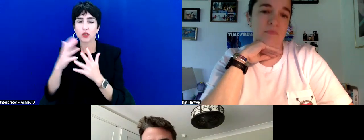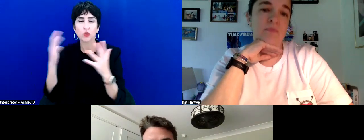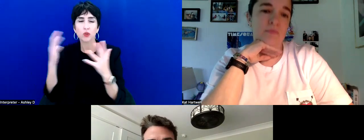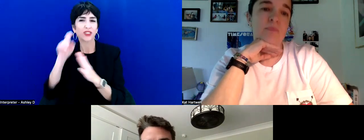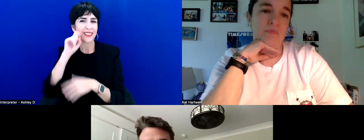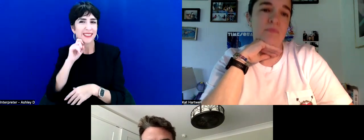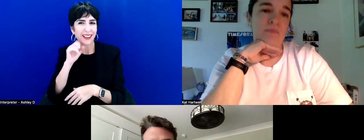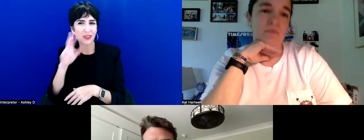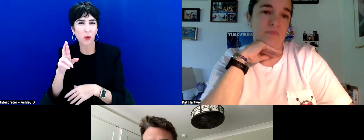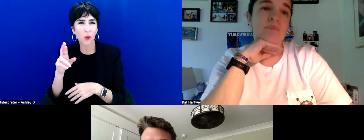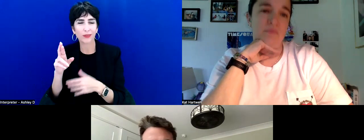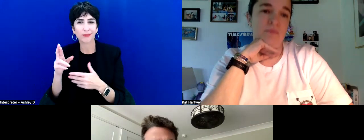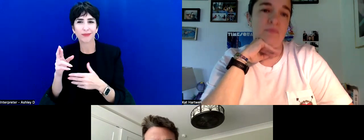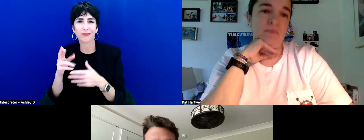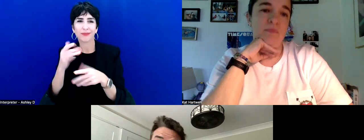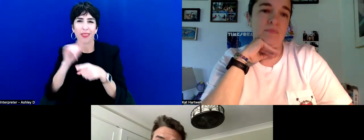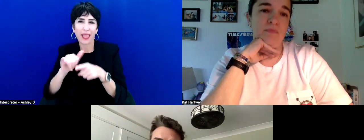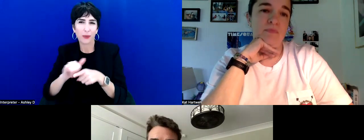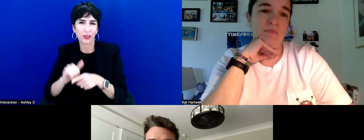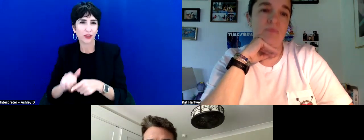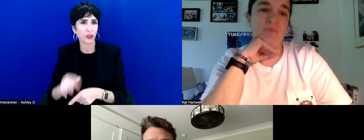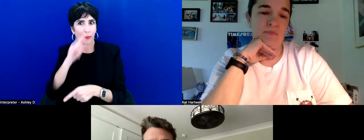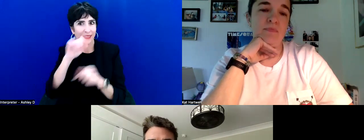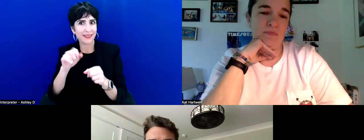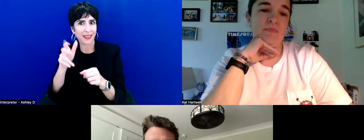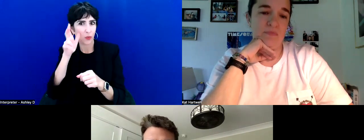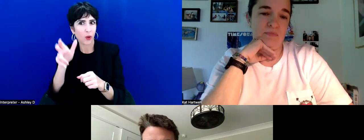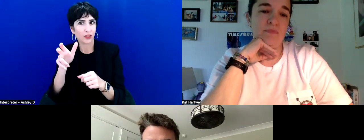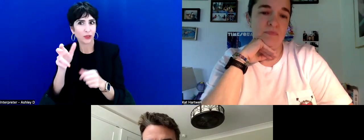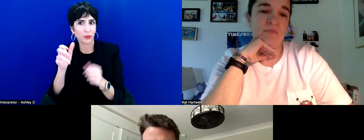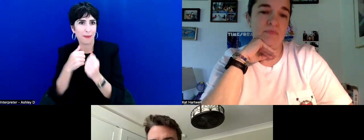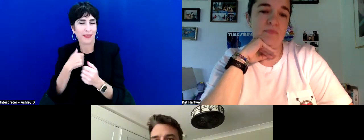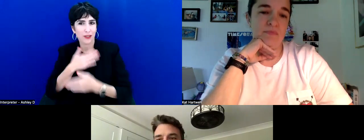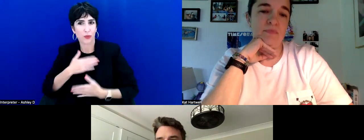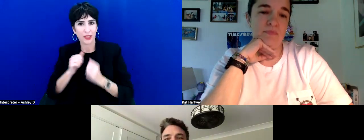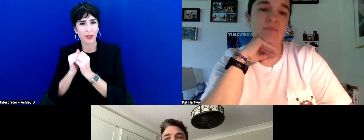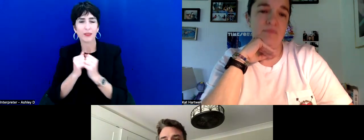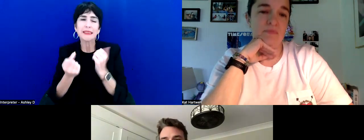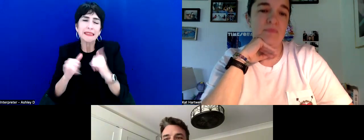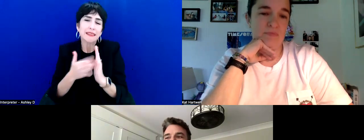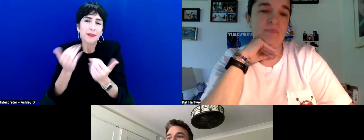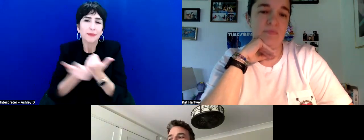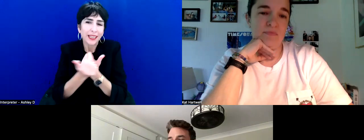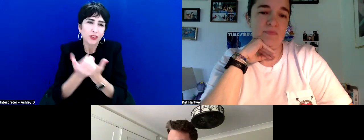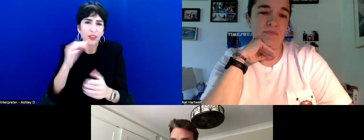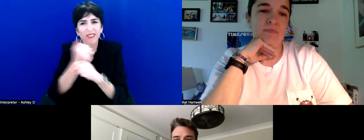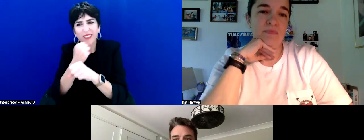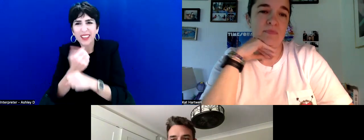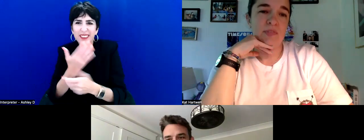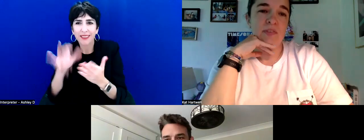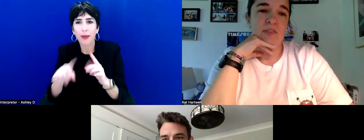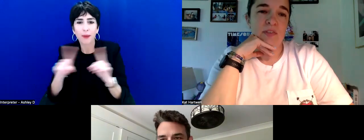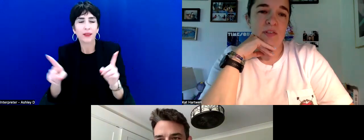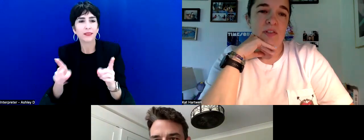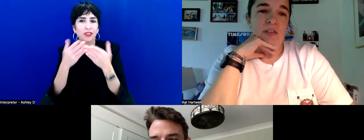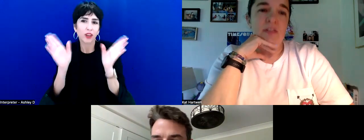sex or gratuitous language and stuff. My kids can watch it and enjoy it with me. There's still some danger and fights and things like that,